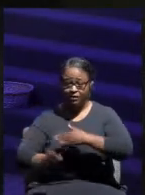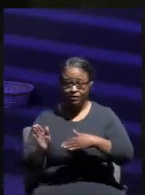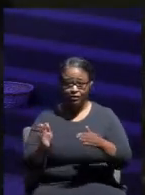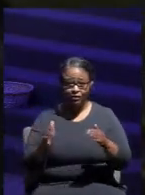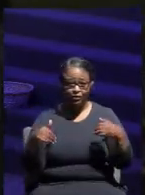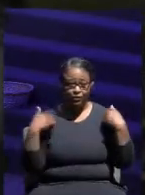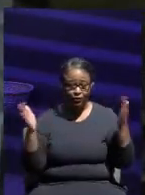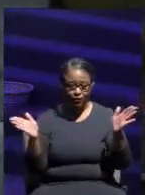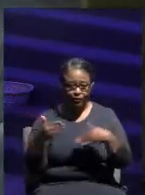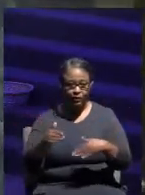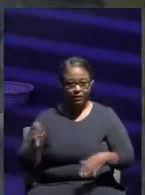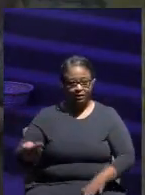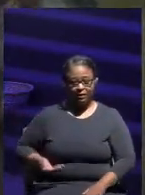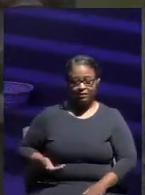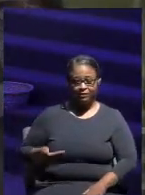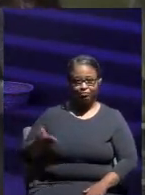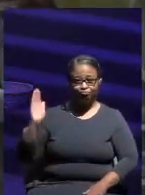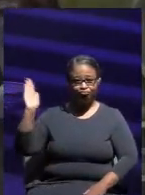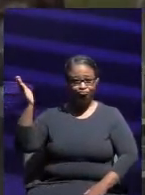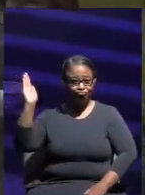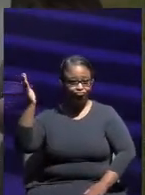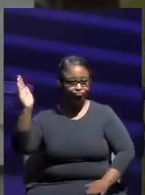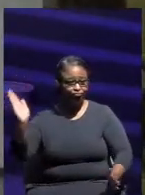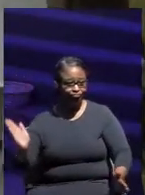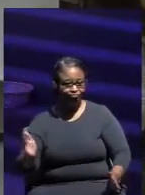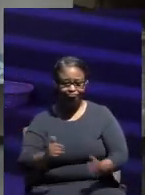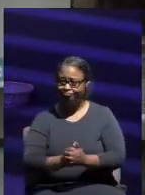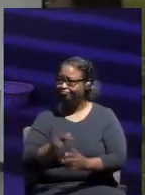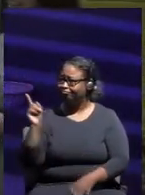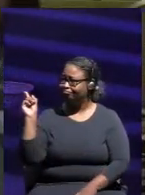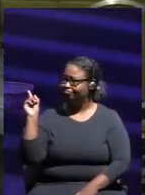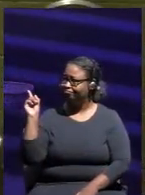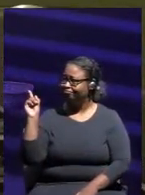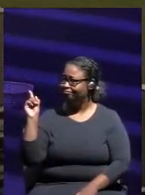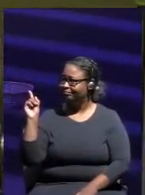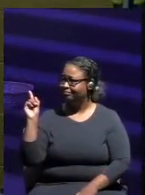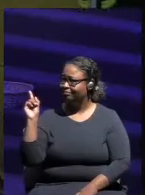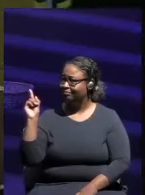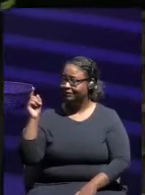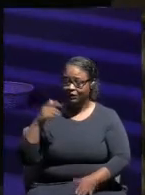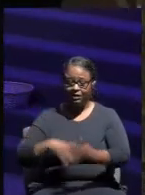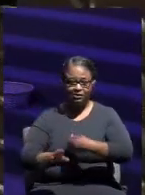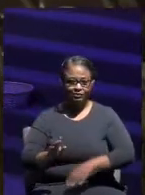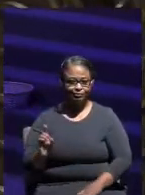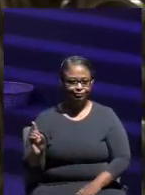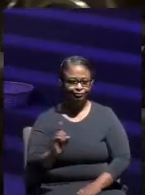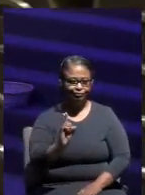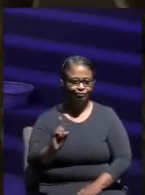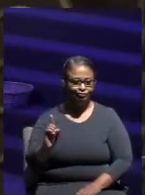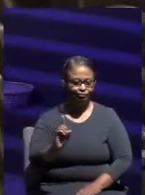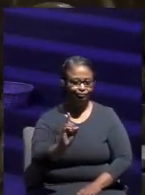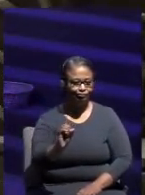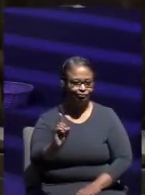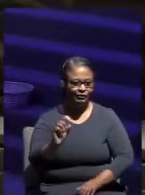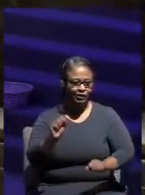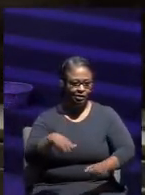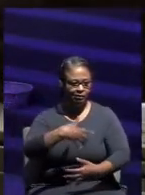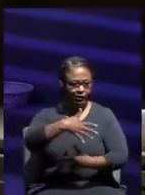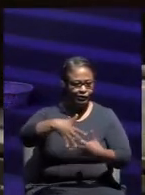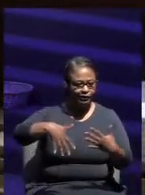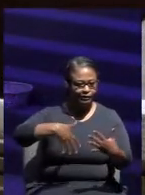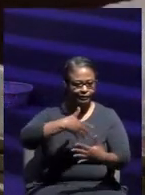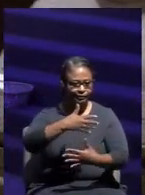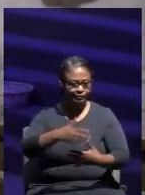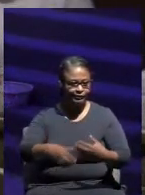to be invited with, our greeters right here, all of our greeters, and then you come over, you can have a time of fellowship